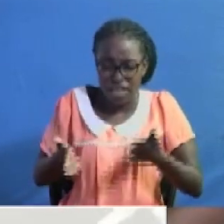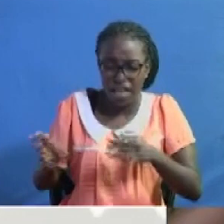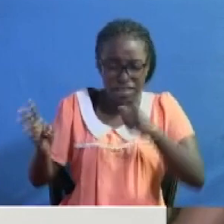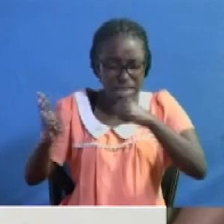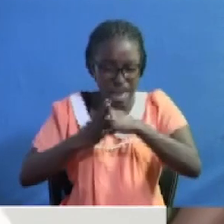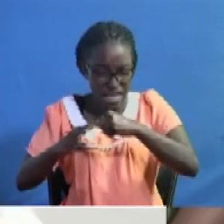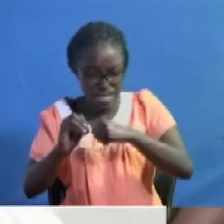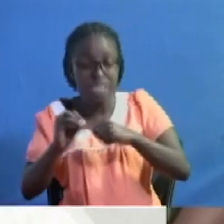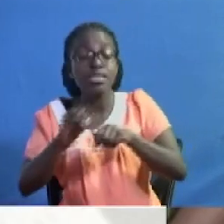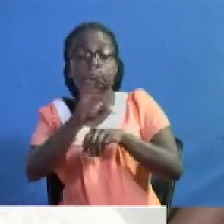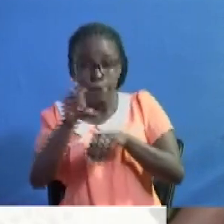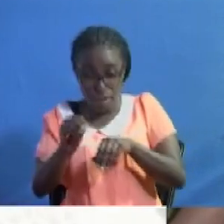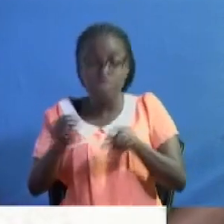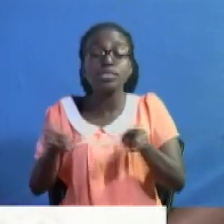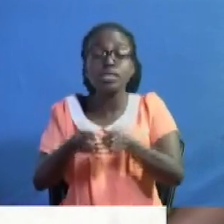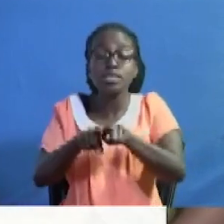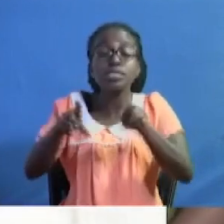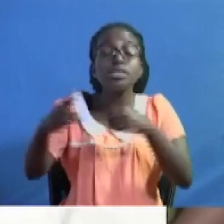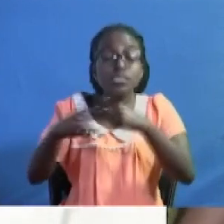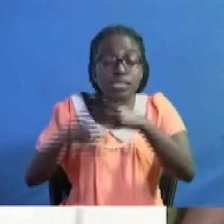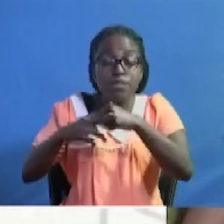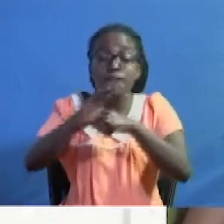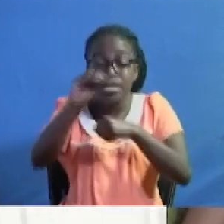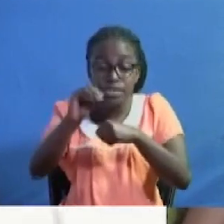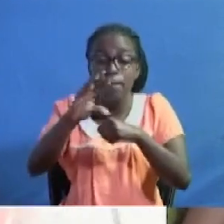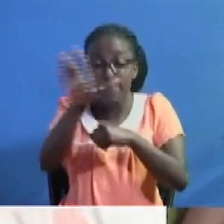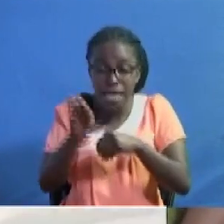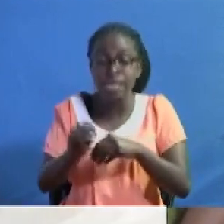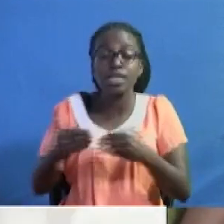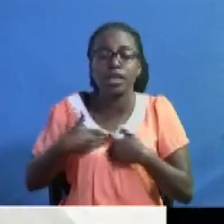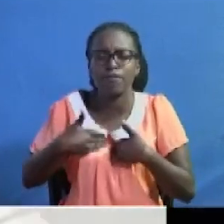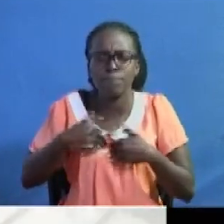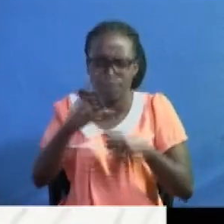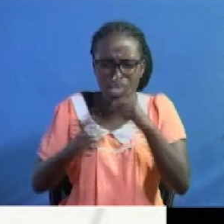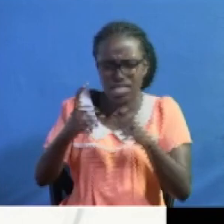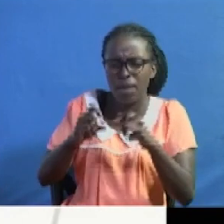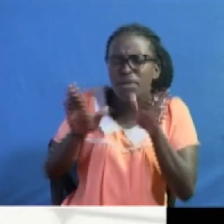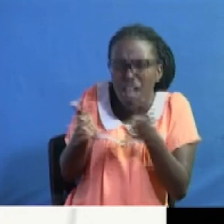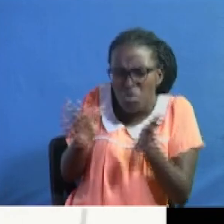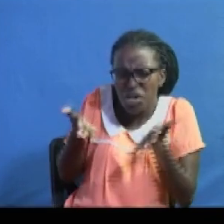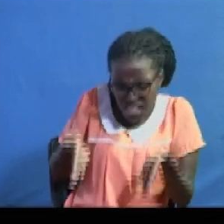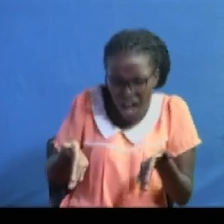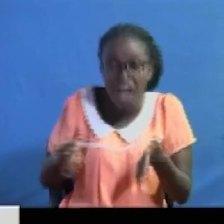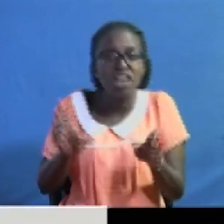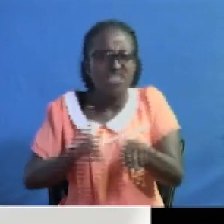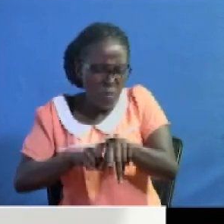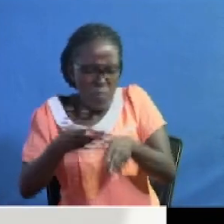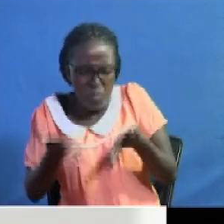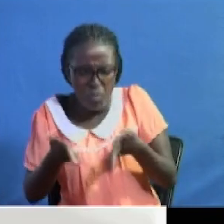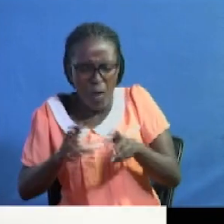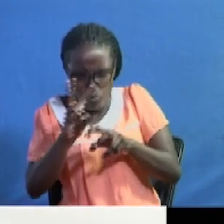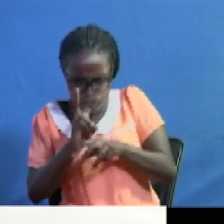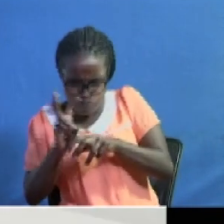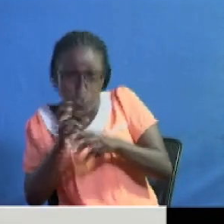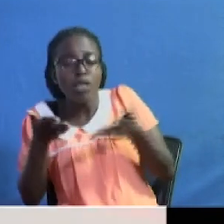70% of the success of any investigation is how do we examine the crime scene. Kanja announced that the investigation will be conducted